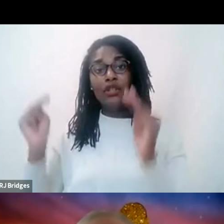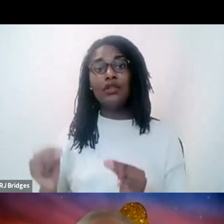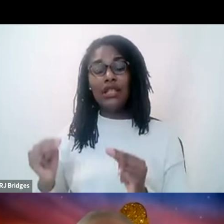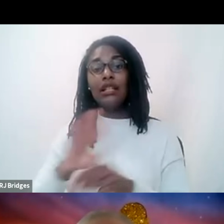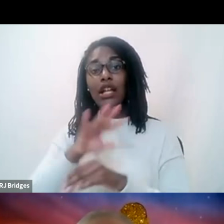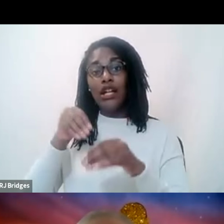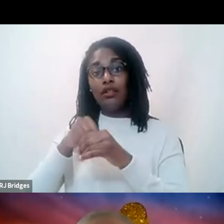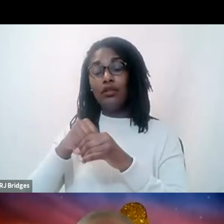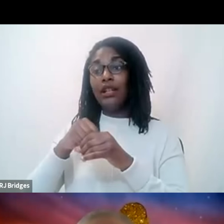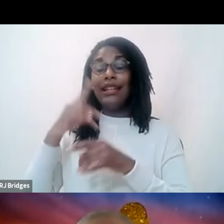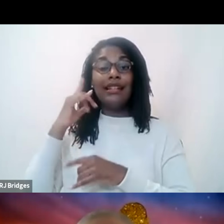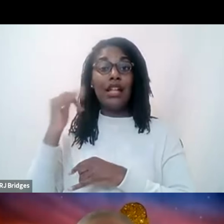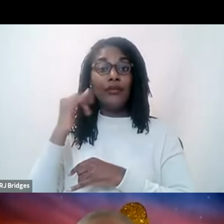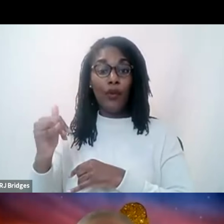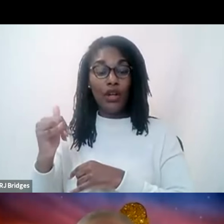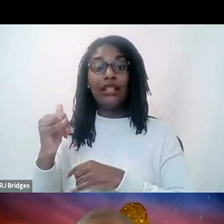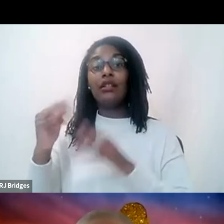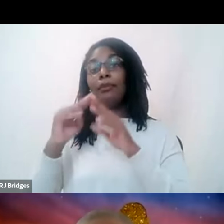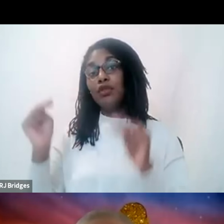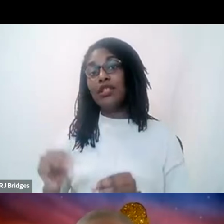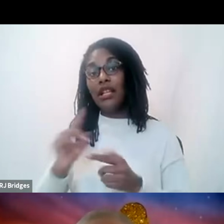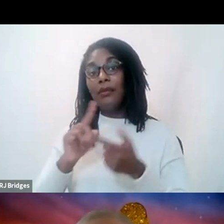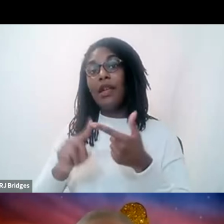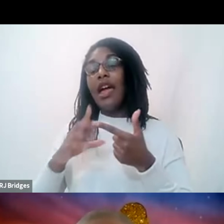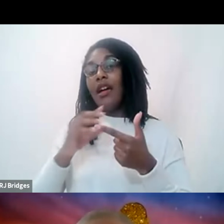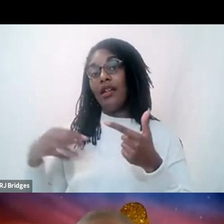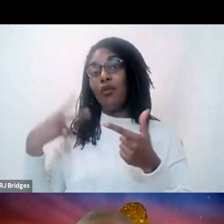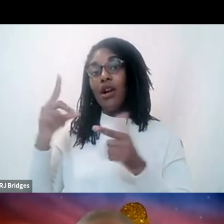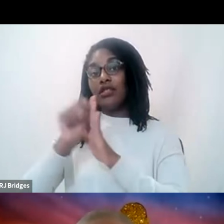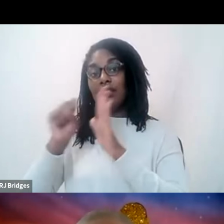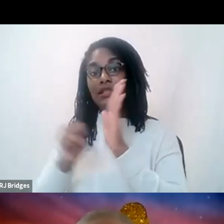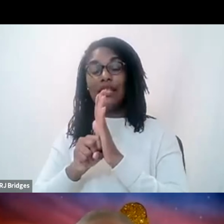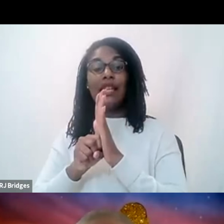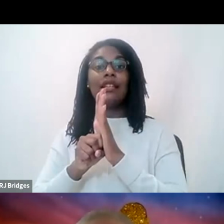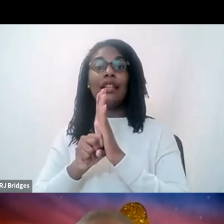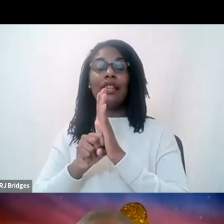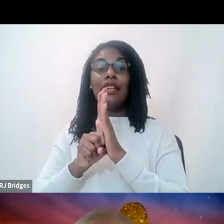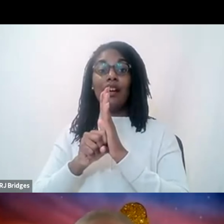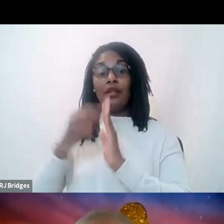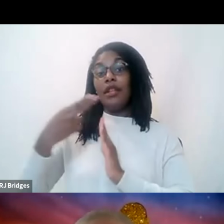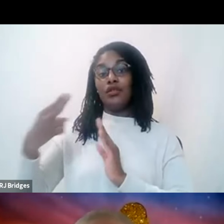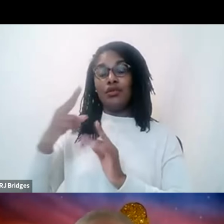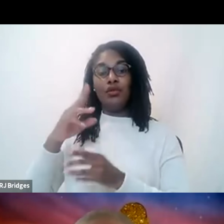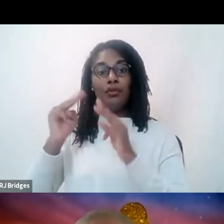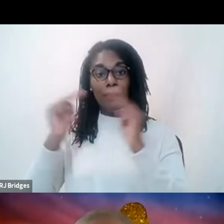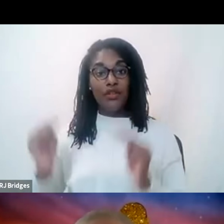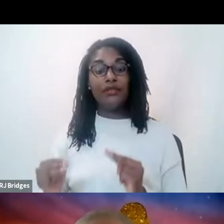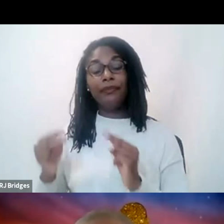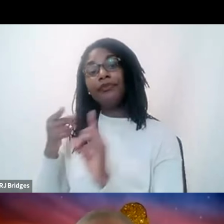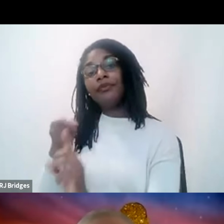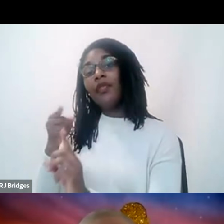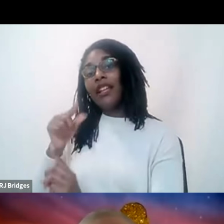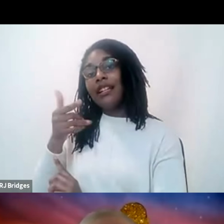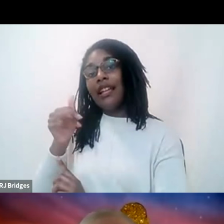Museum, Cincinnati Underground Railroad Museum, and the Washington State History Museum. Gates has work in